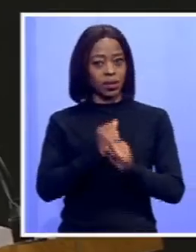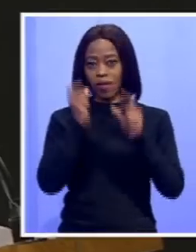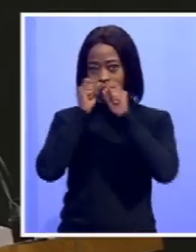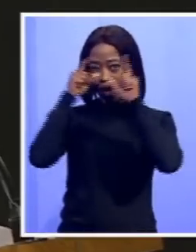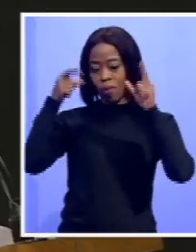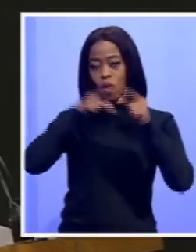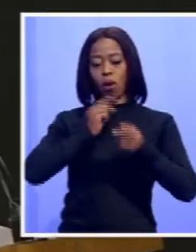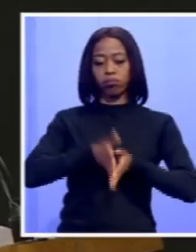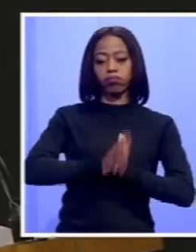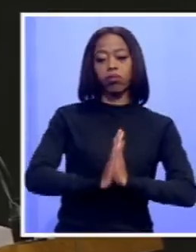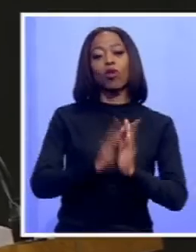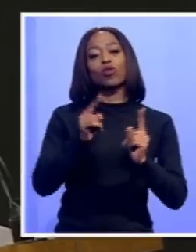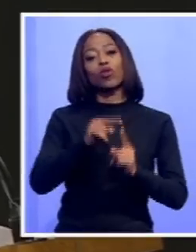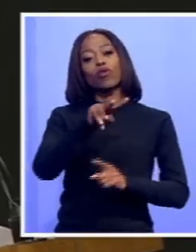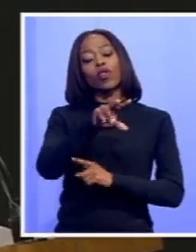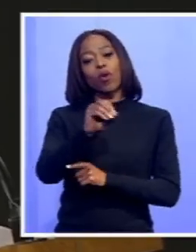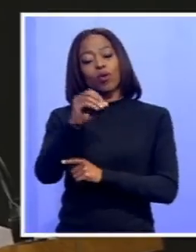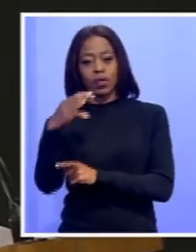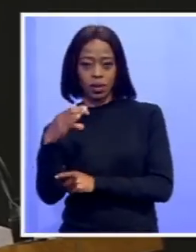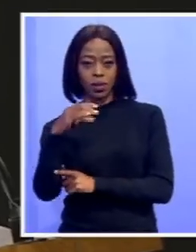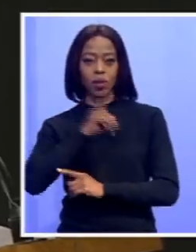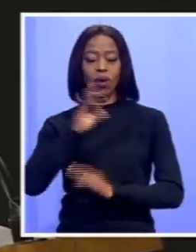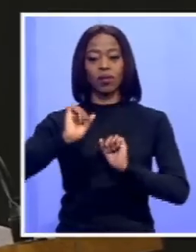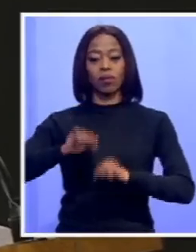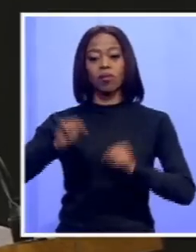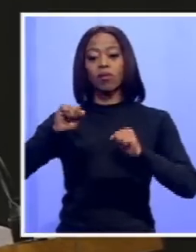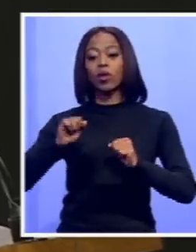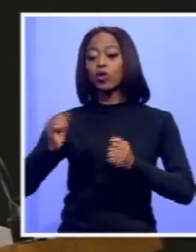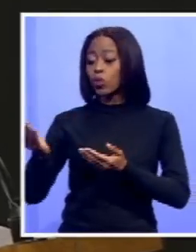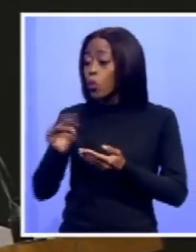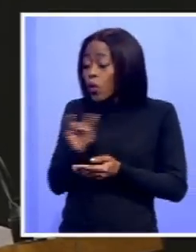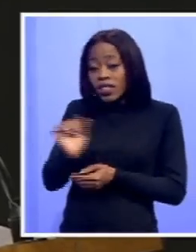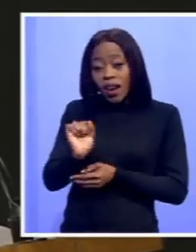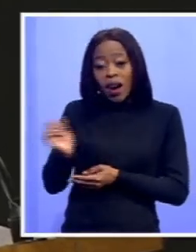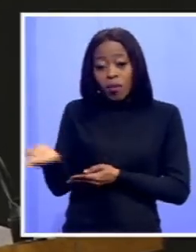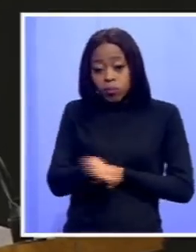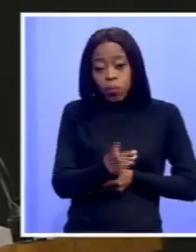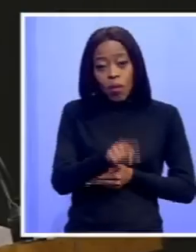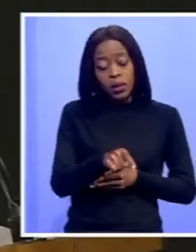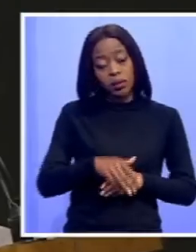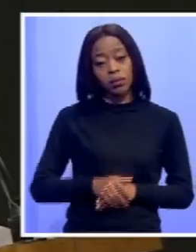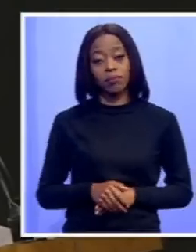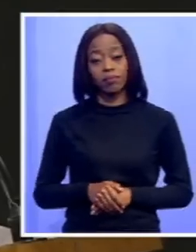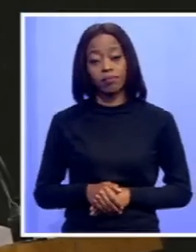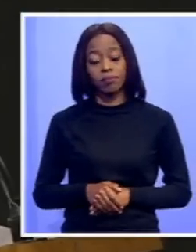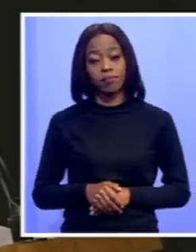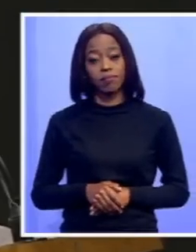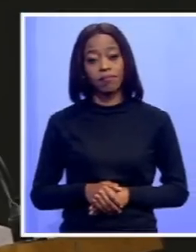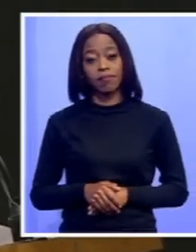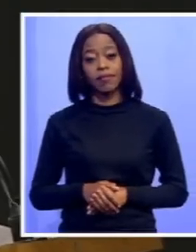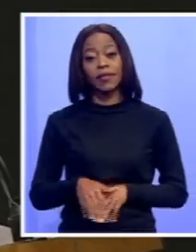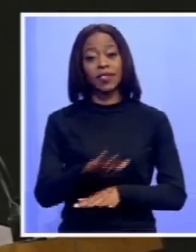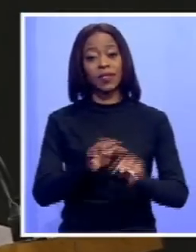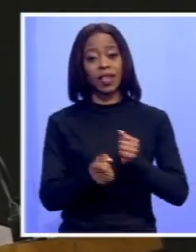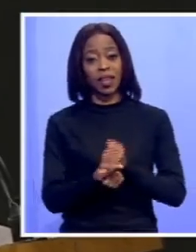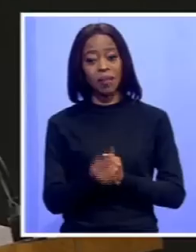request to VOC for permission to allow the accused vehicle in. Sub 29. Subsequent to the event, he was told that